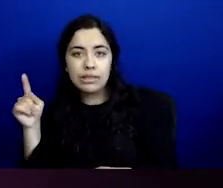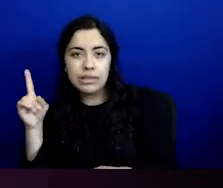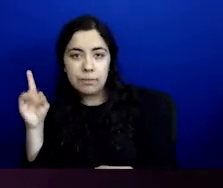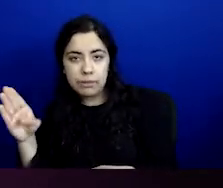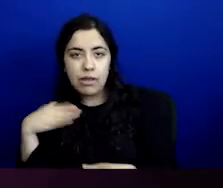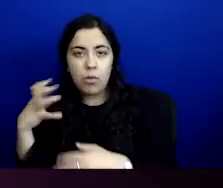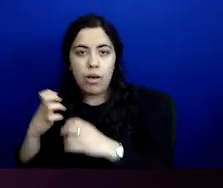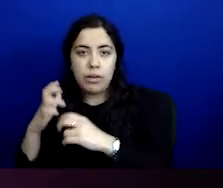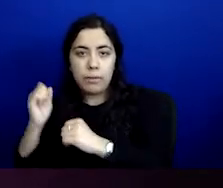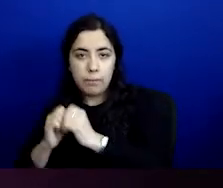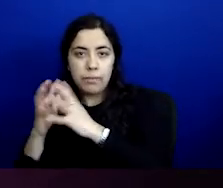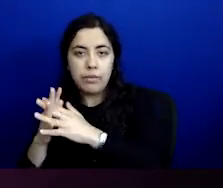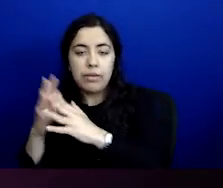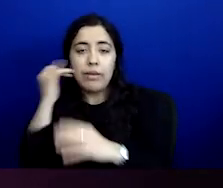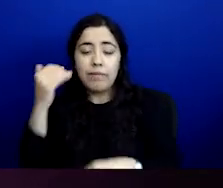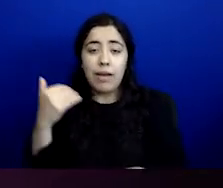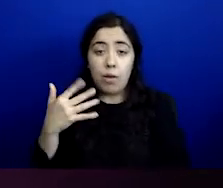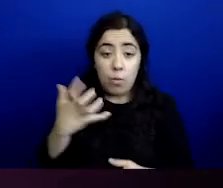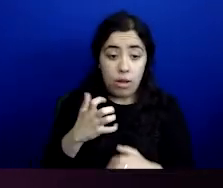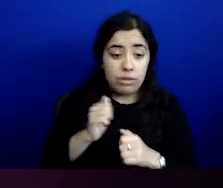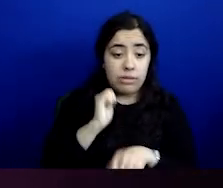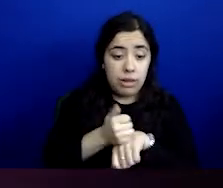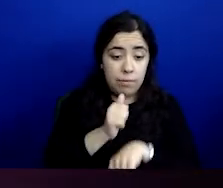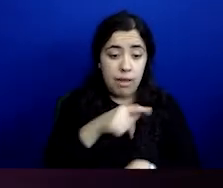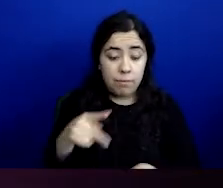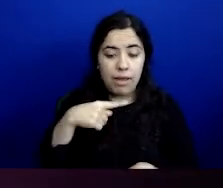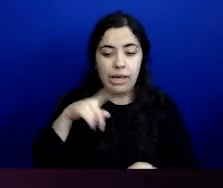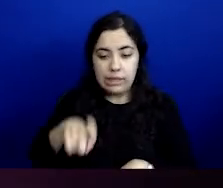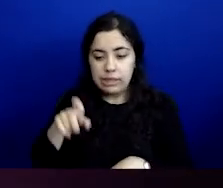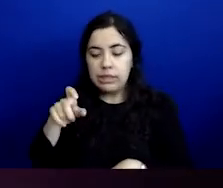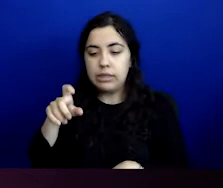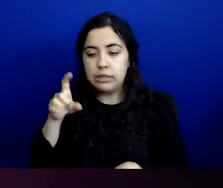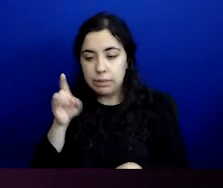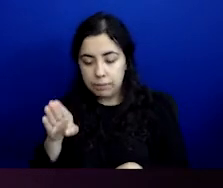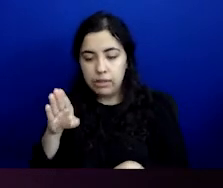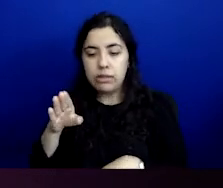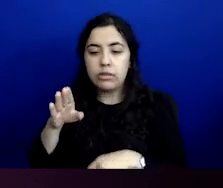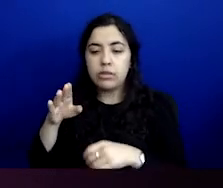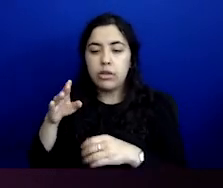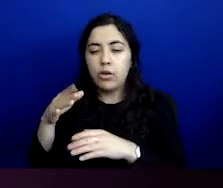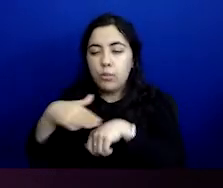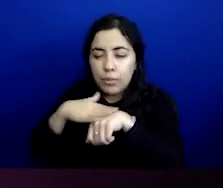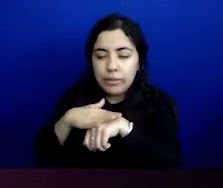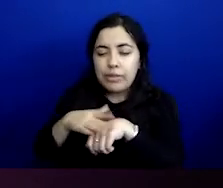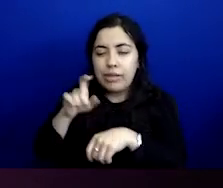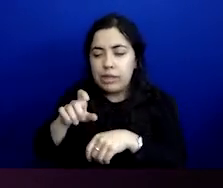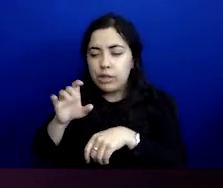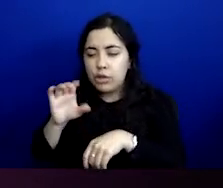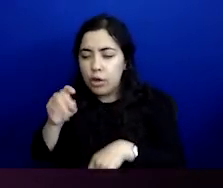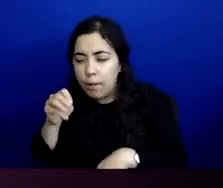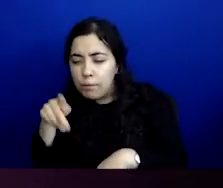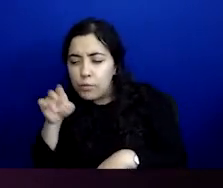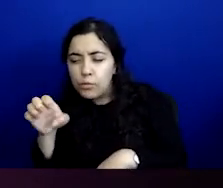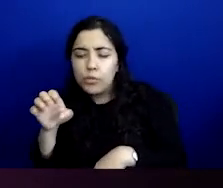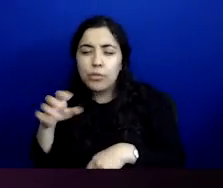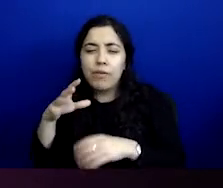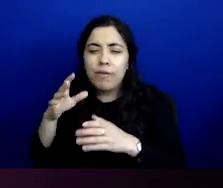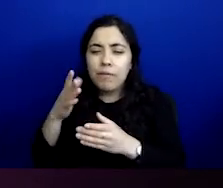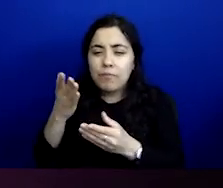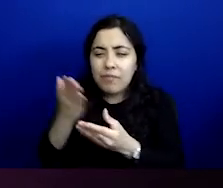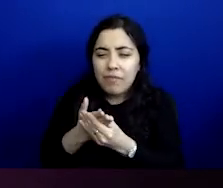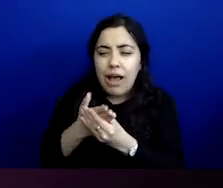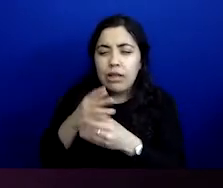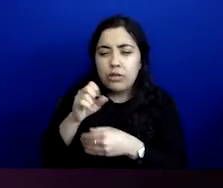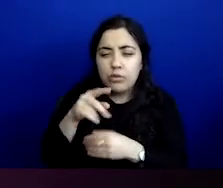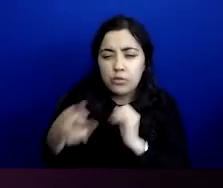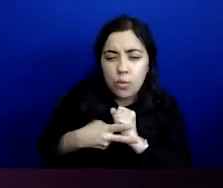build an application, I need these primitives, a database. I might need some compute. I might need a file storage layer. I have these things that I can reach for, and I